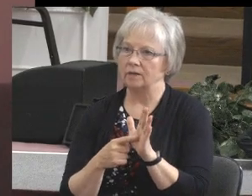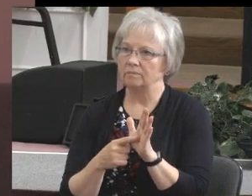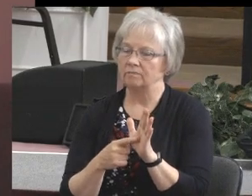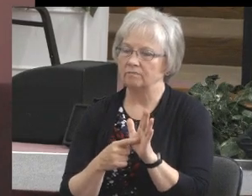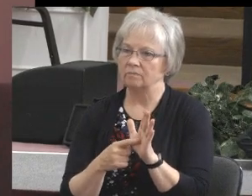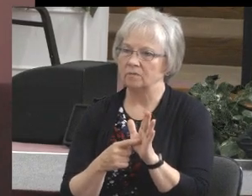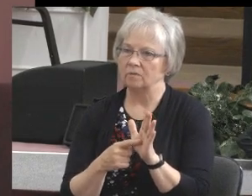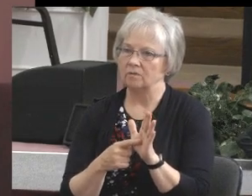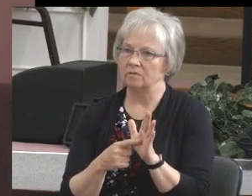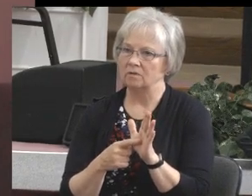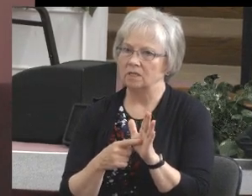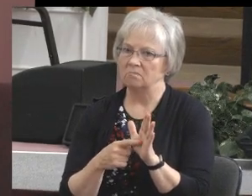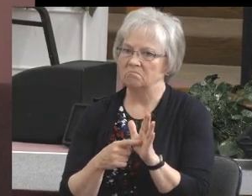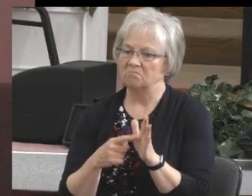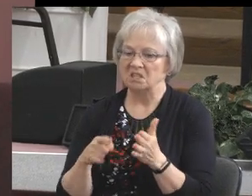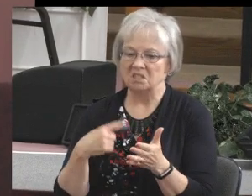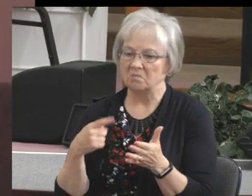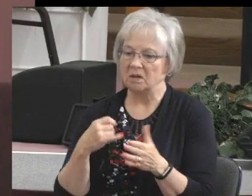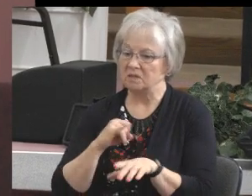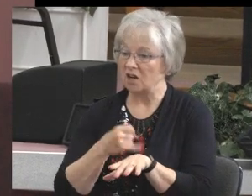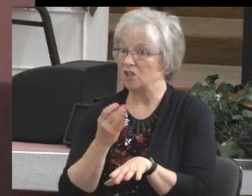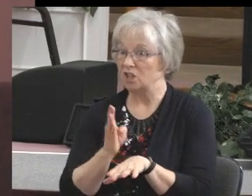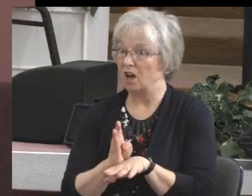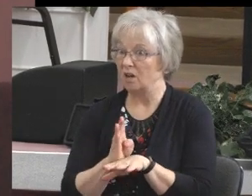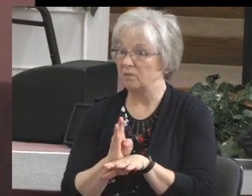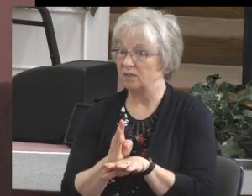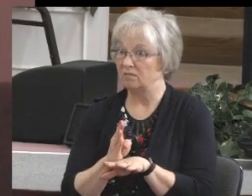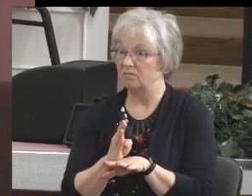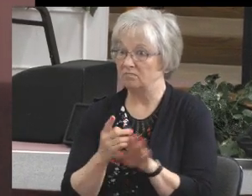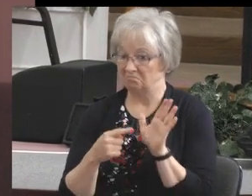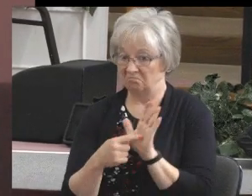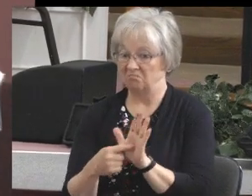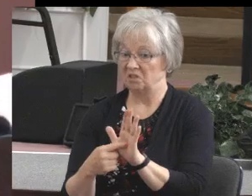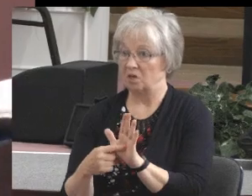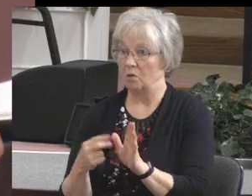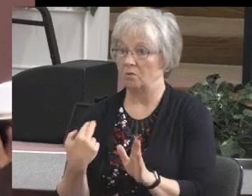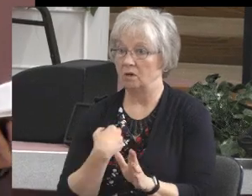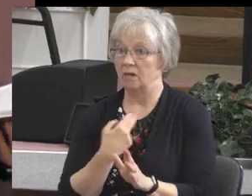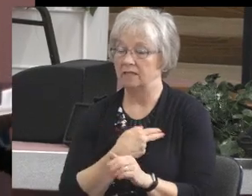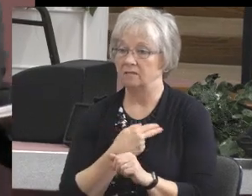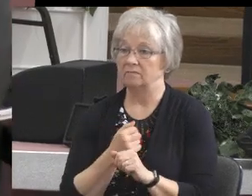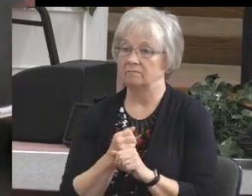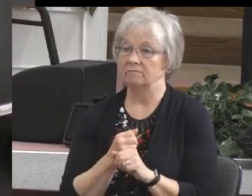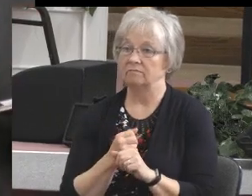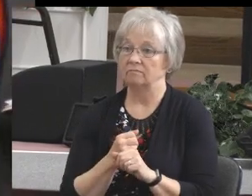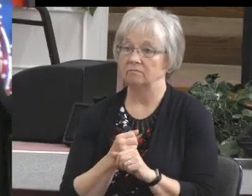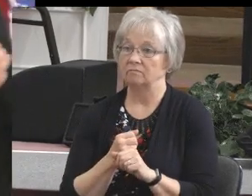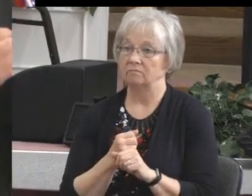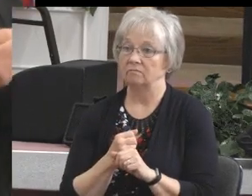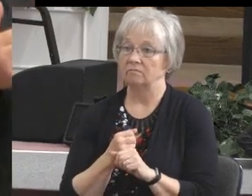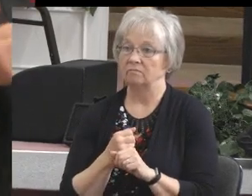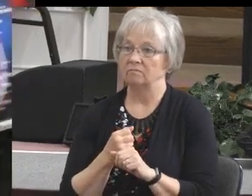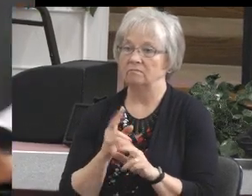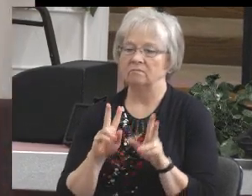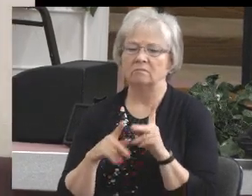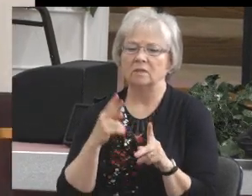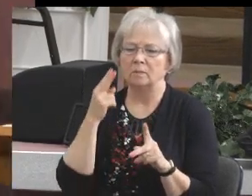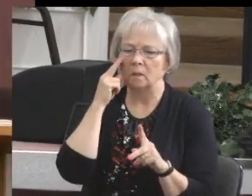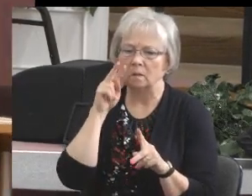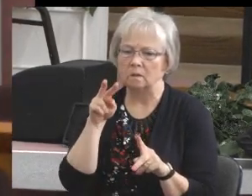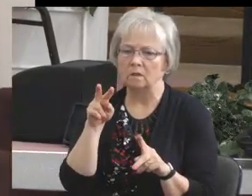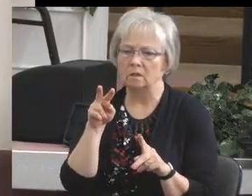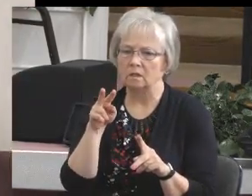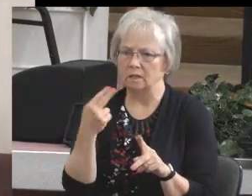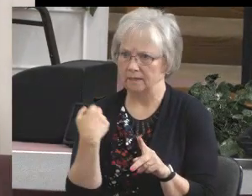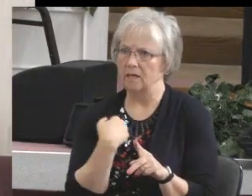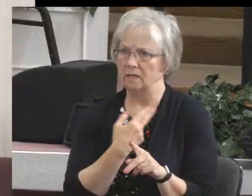sometimes our jobs can be a symbolic representation of who we are. And that's how people look at us and